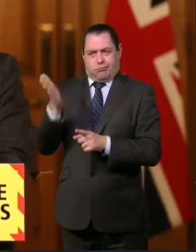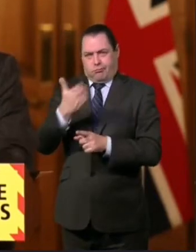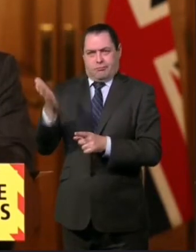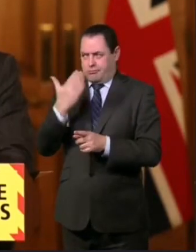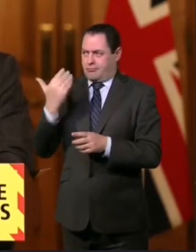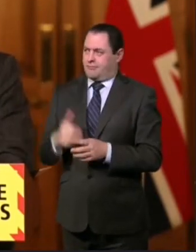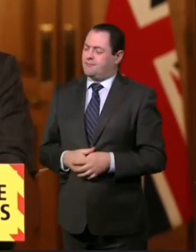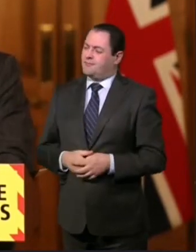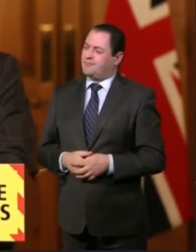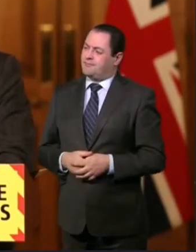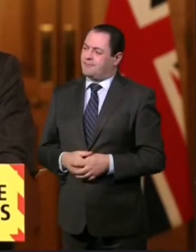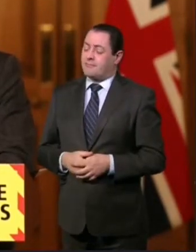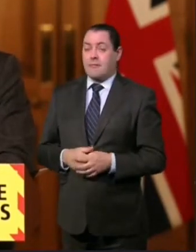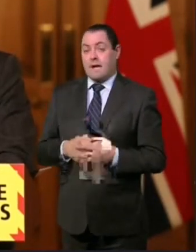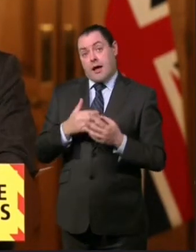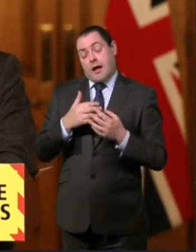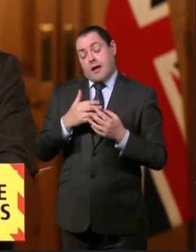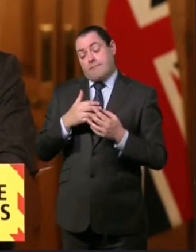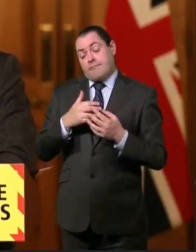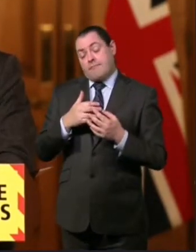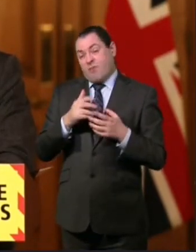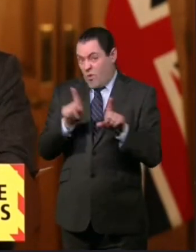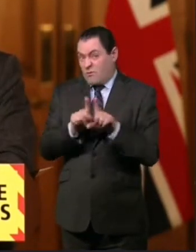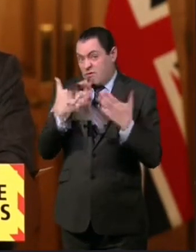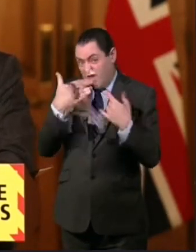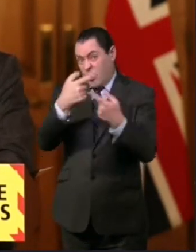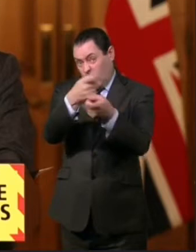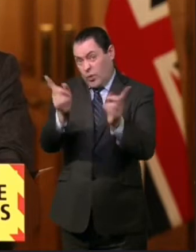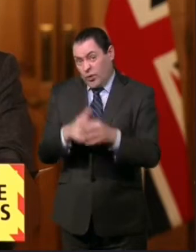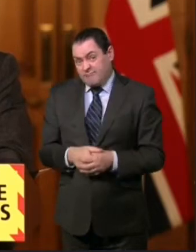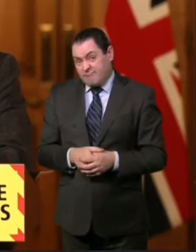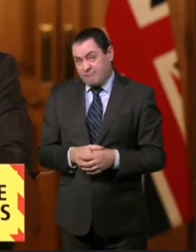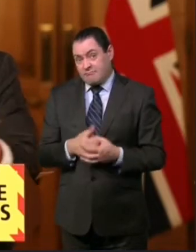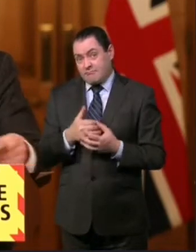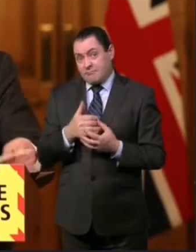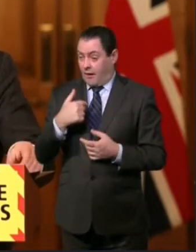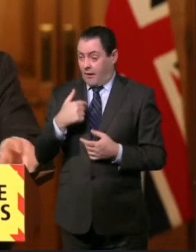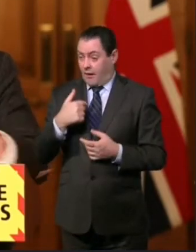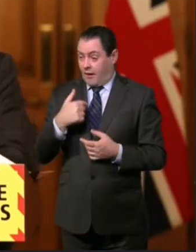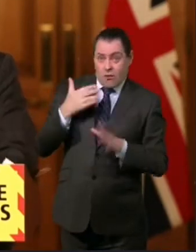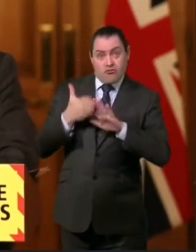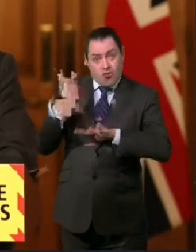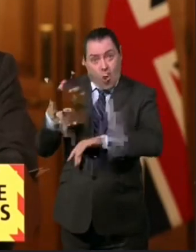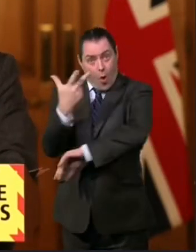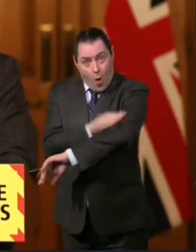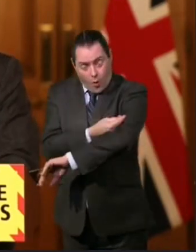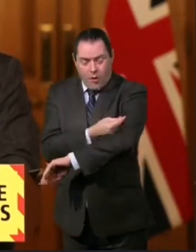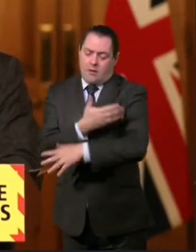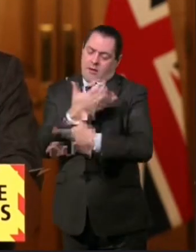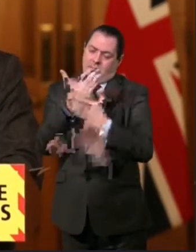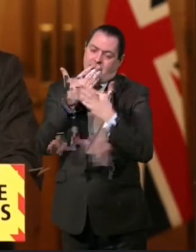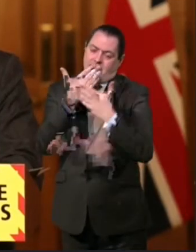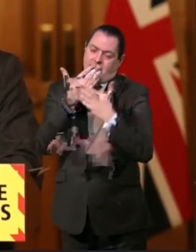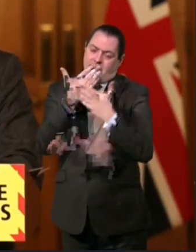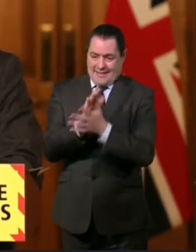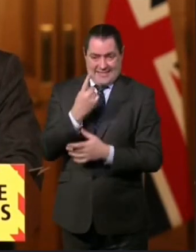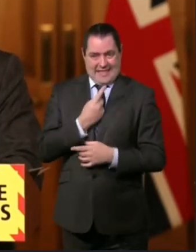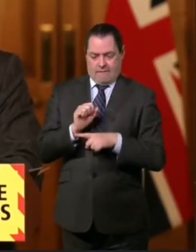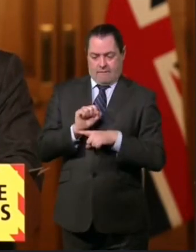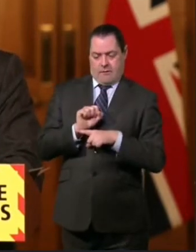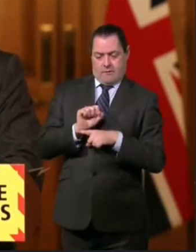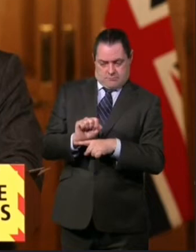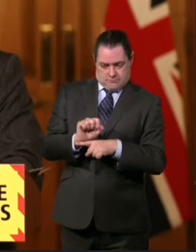jabs, because by doing that, you're protecting yourselves, your communities, and of course, our NHS. And